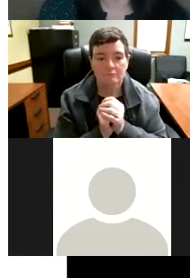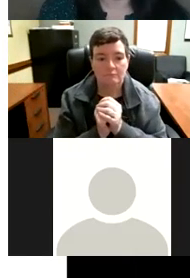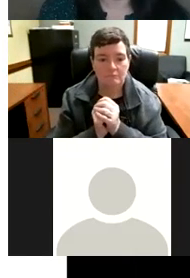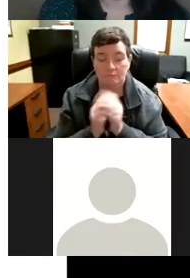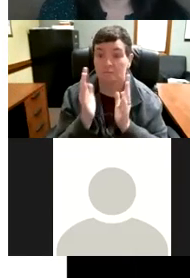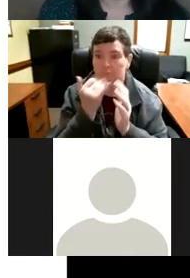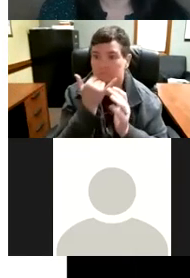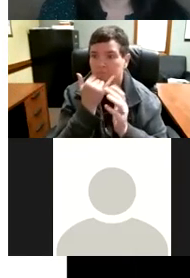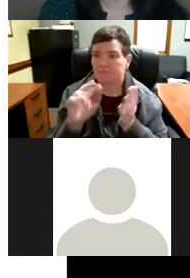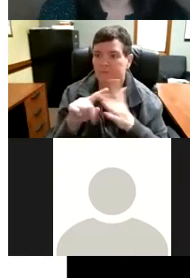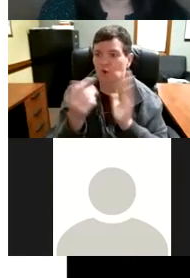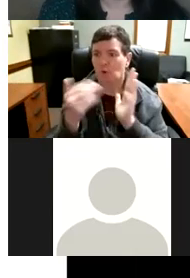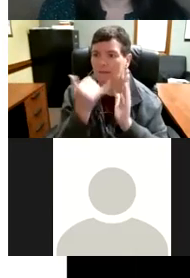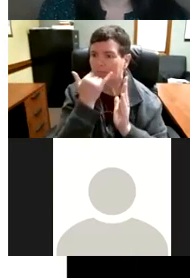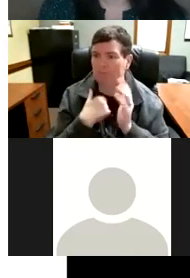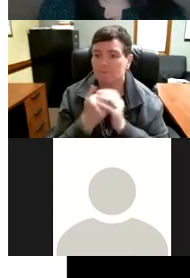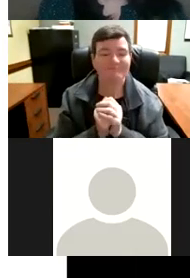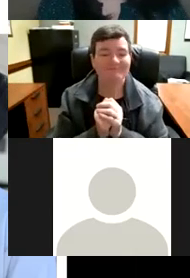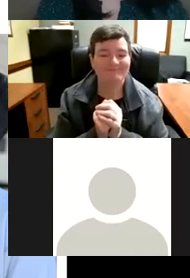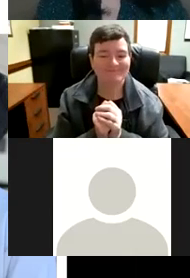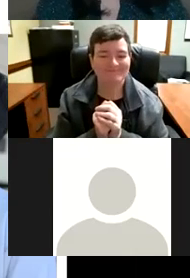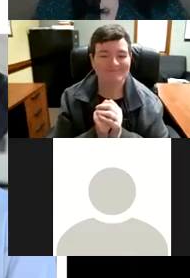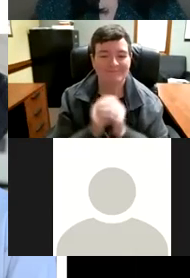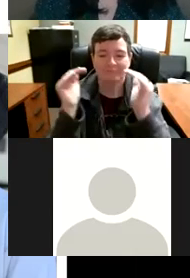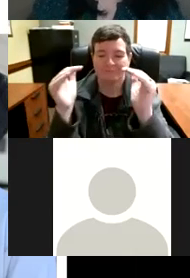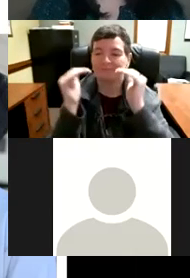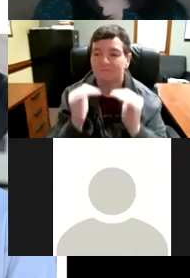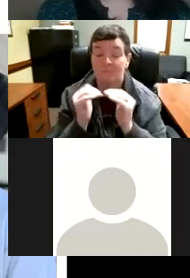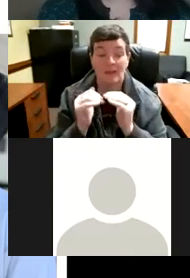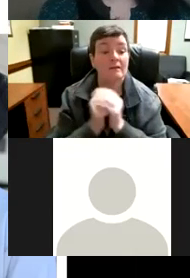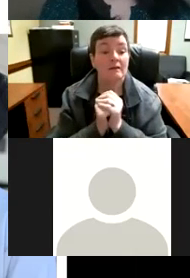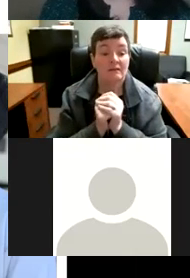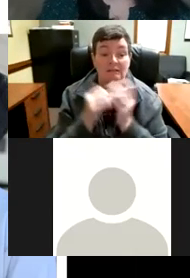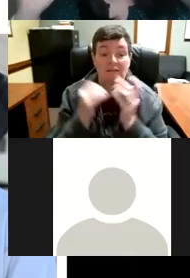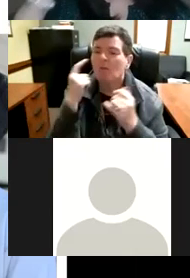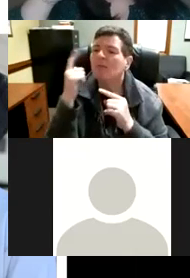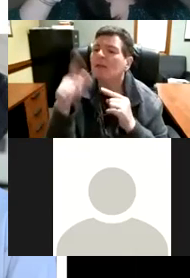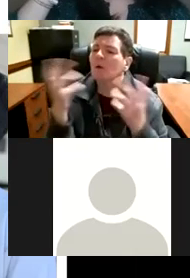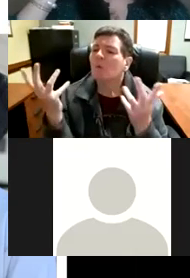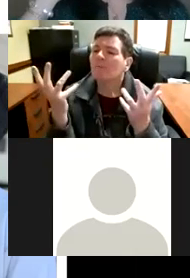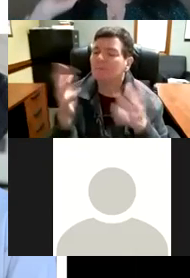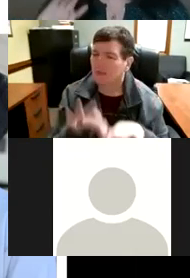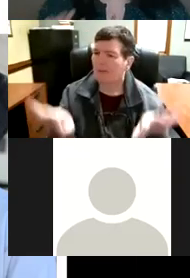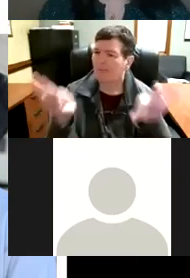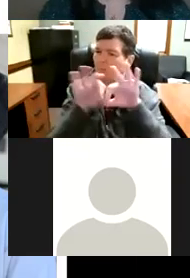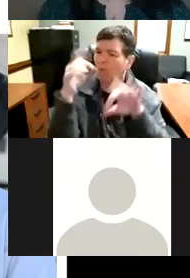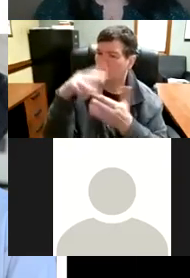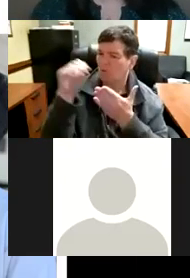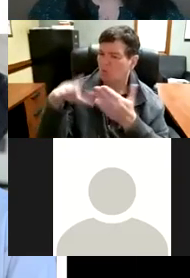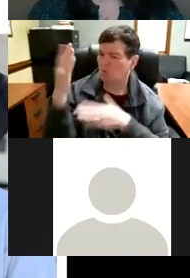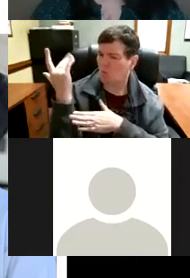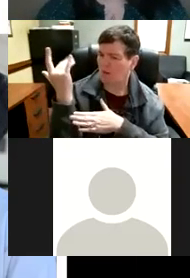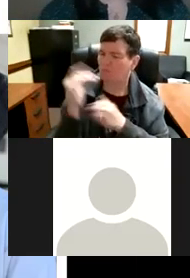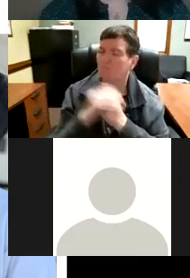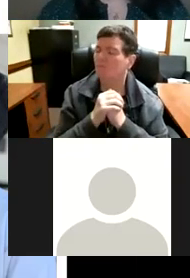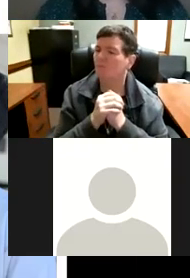Oops, sorry about that. Okay, so what we want to think about is, why is this important for our students? Why is it